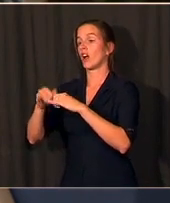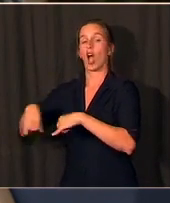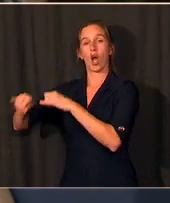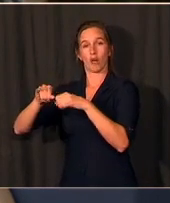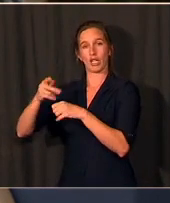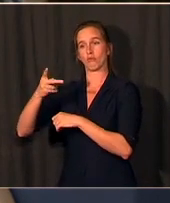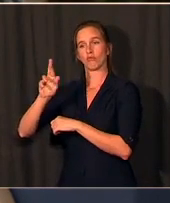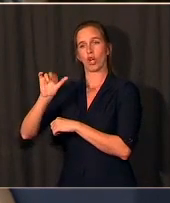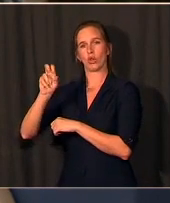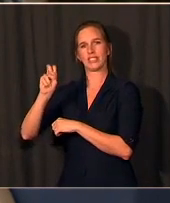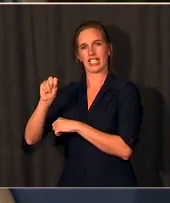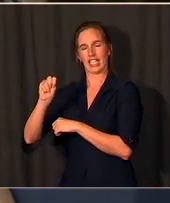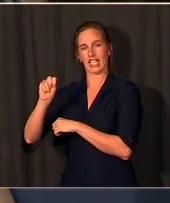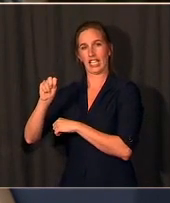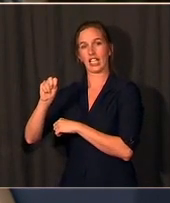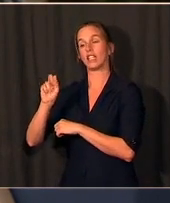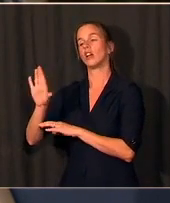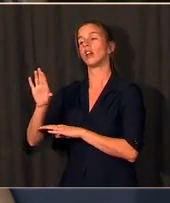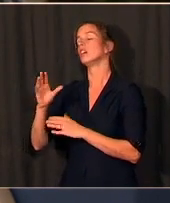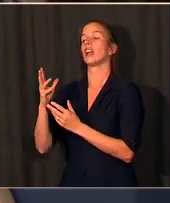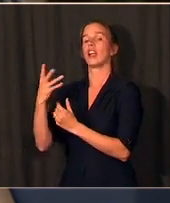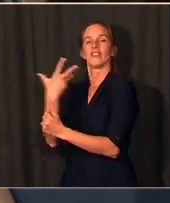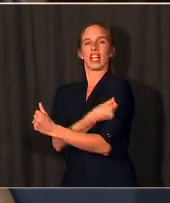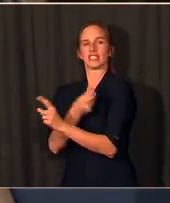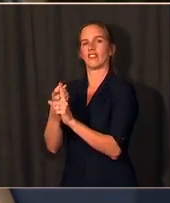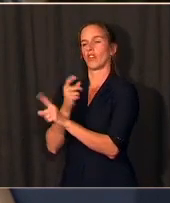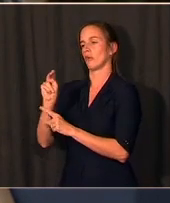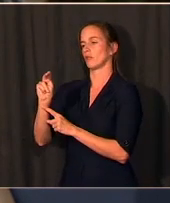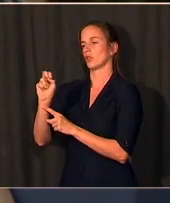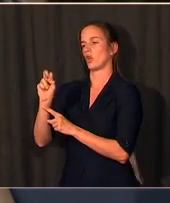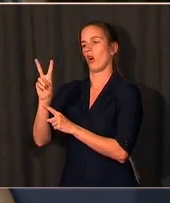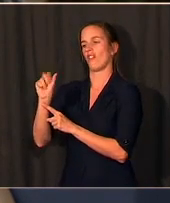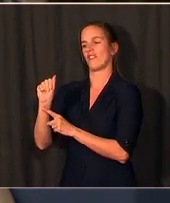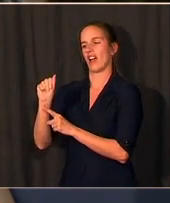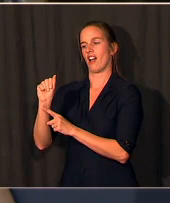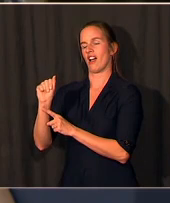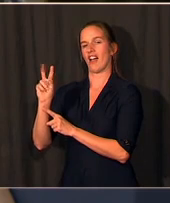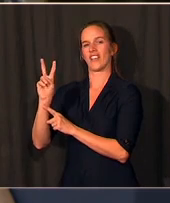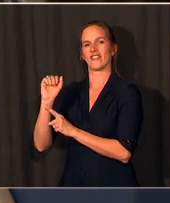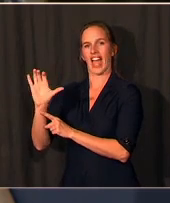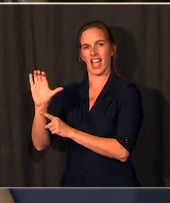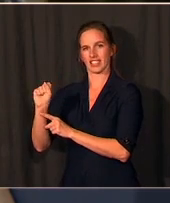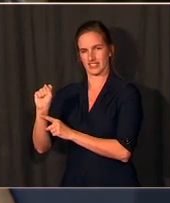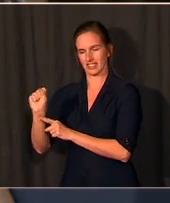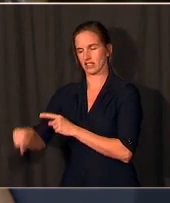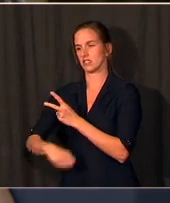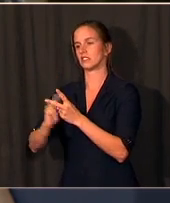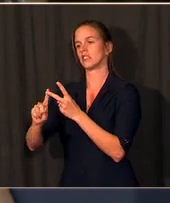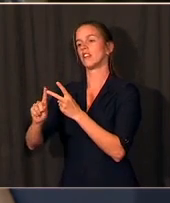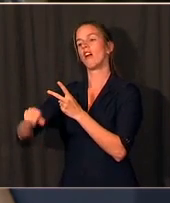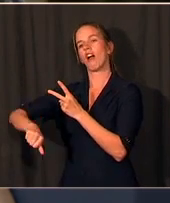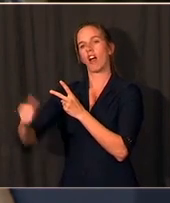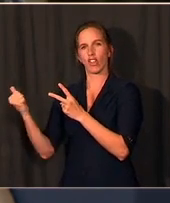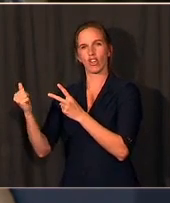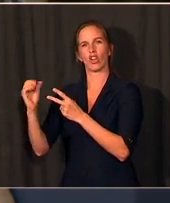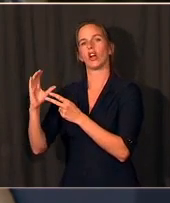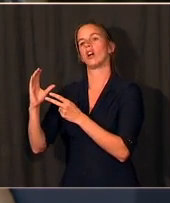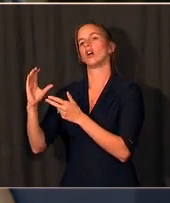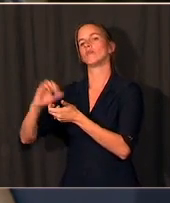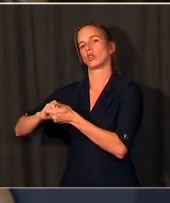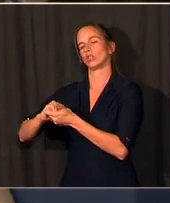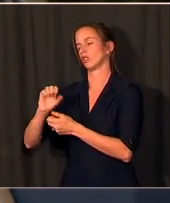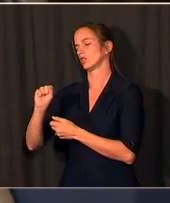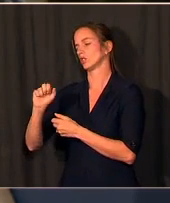with 1 vaccine from a biotech company here in the US called Novavax, and another one from a partnership between Sanofi